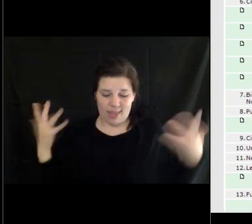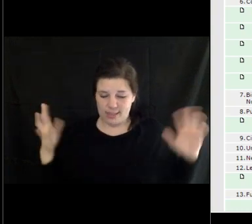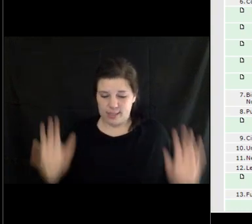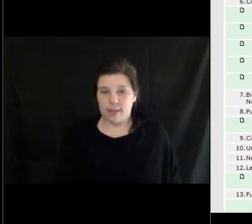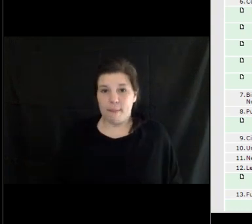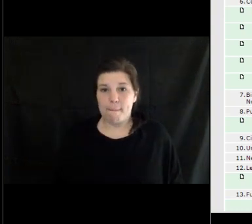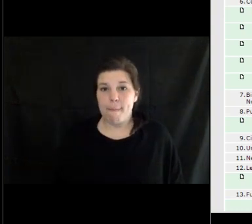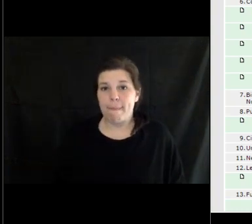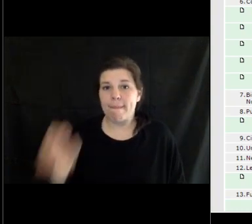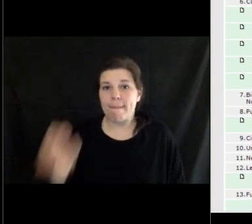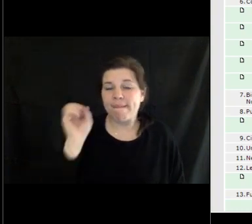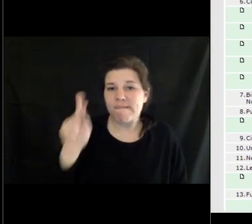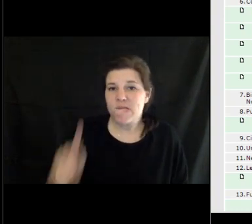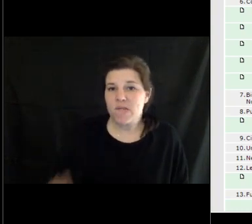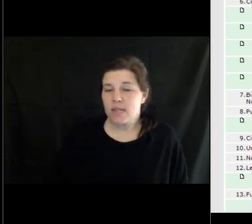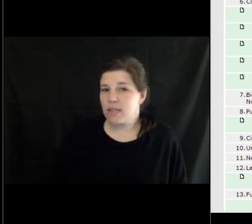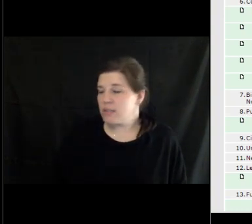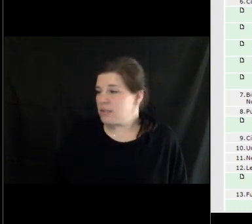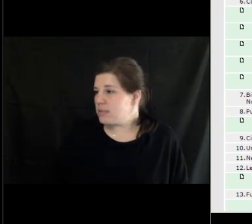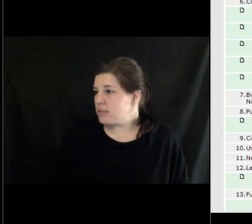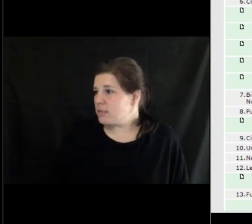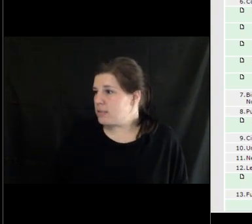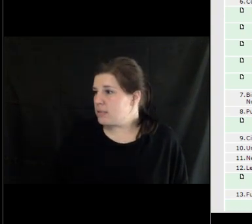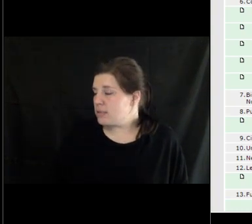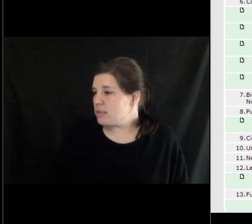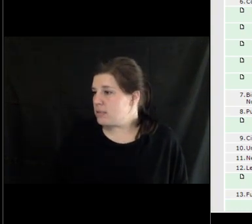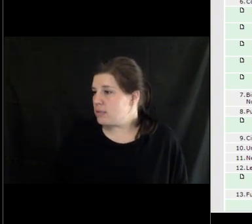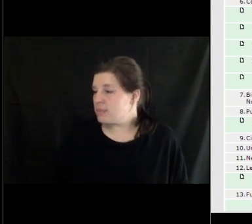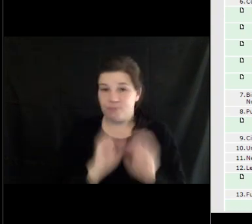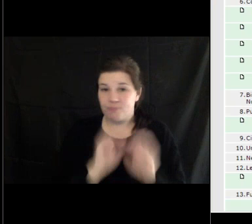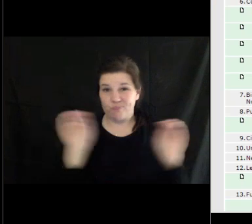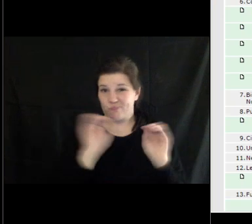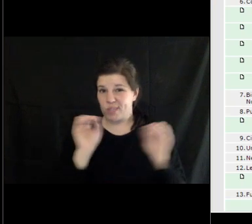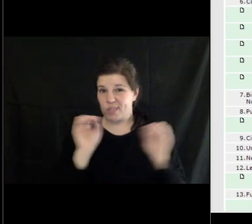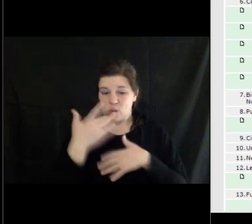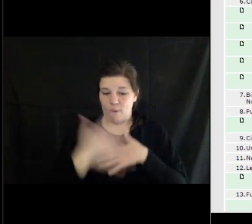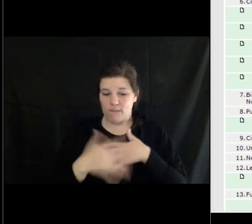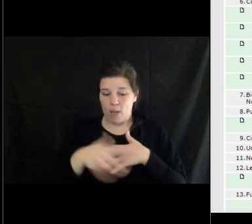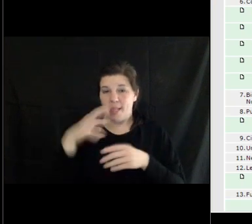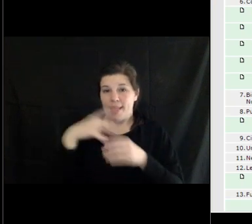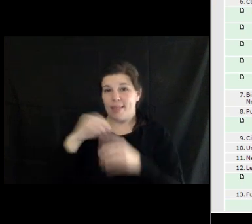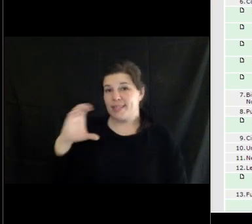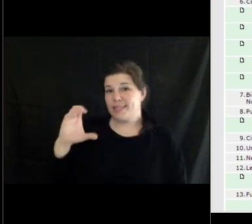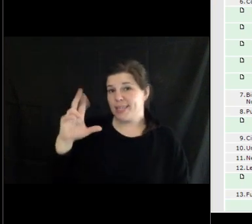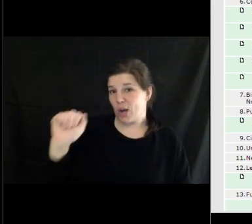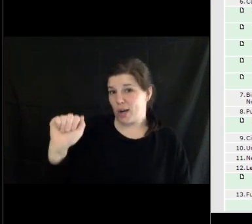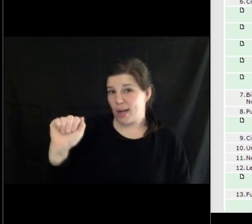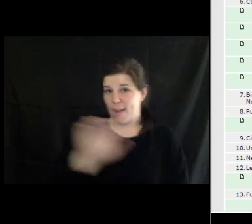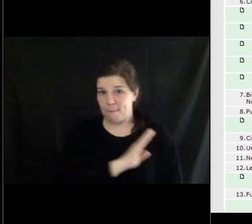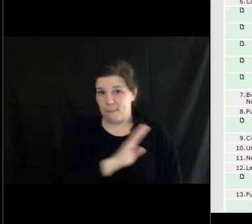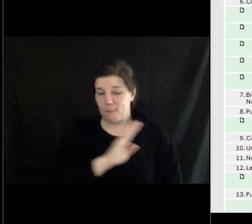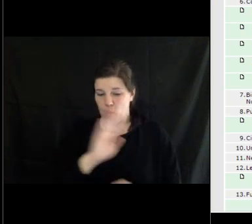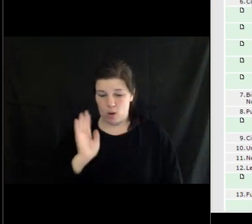All right. There's no vacancies in the CRA board, advisory